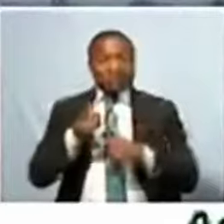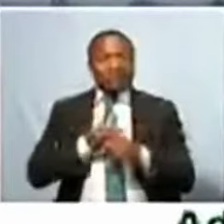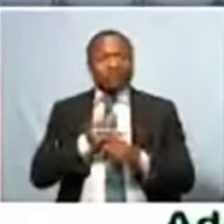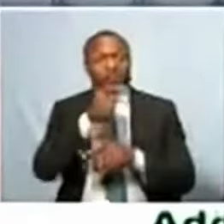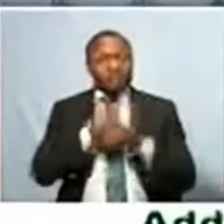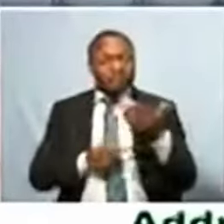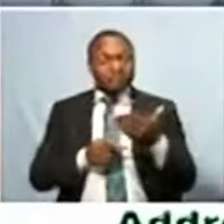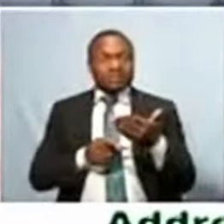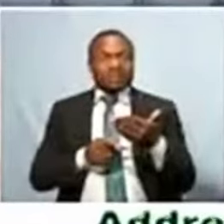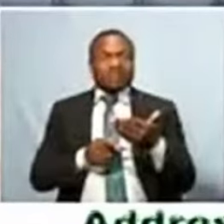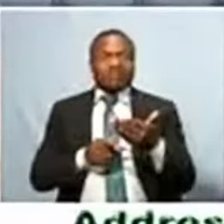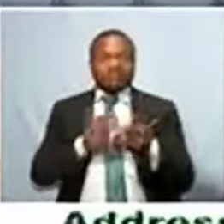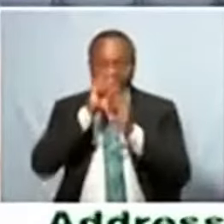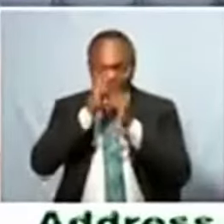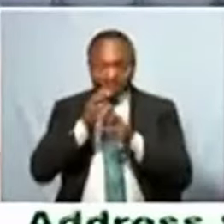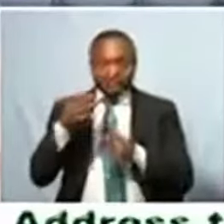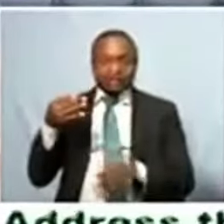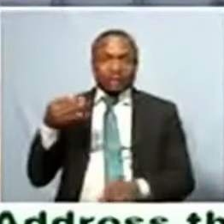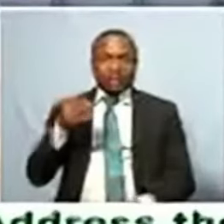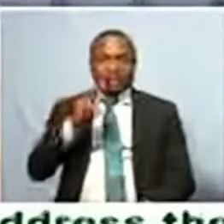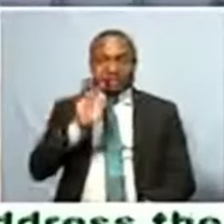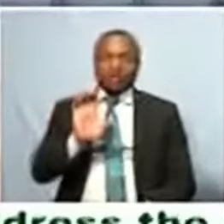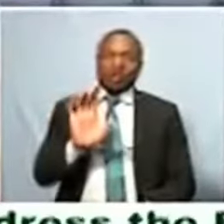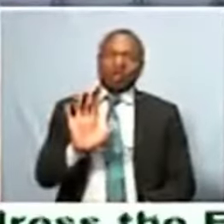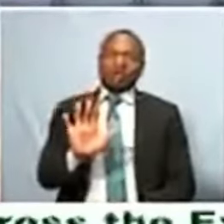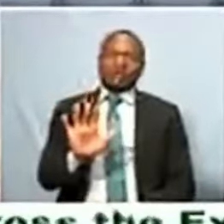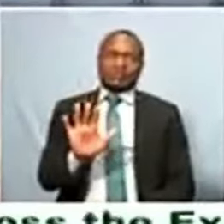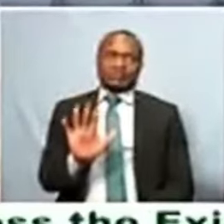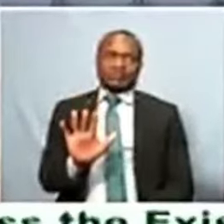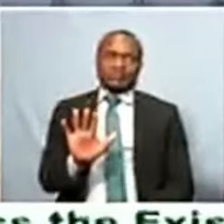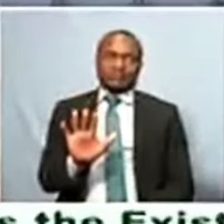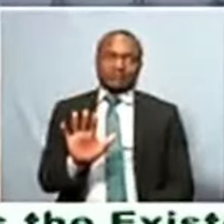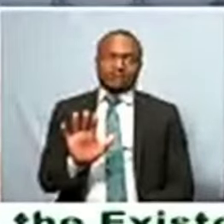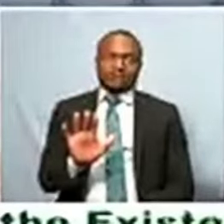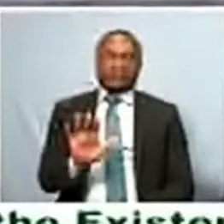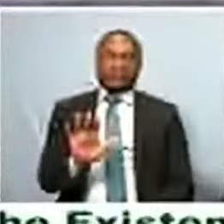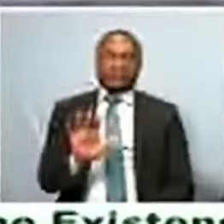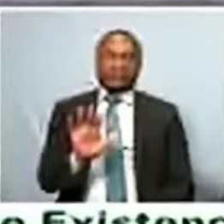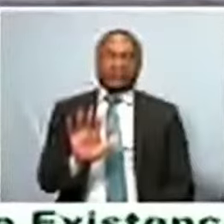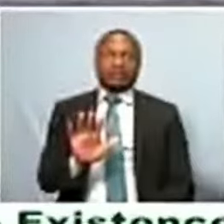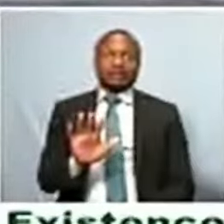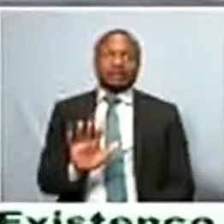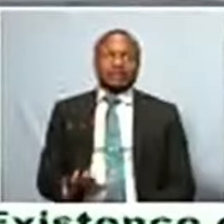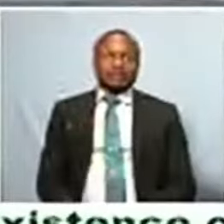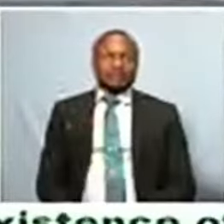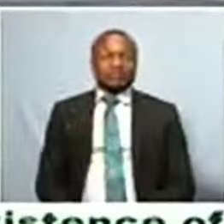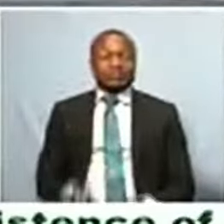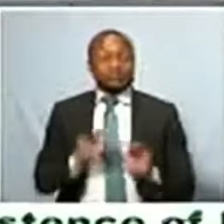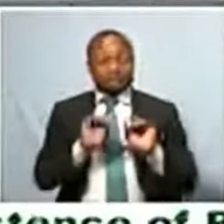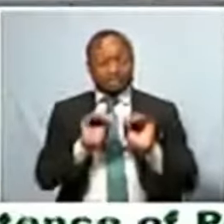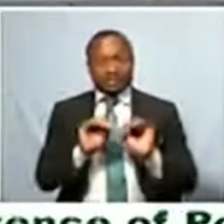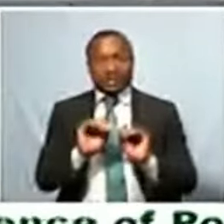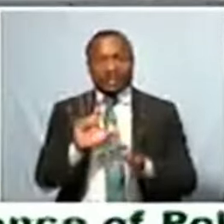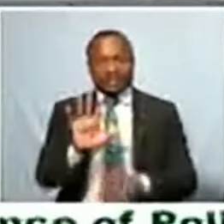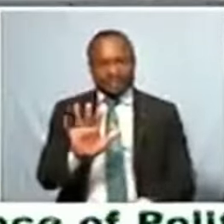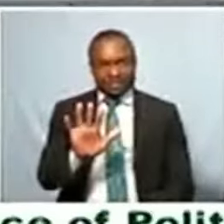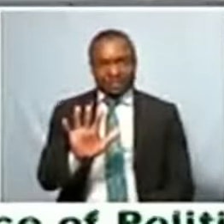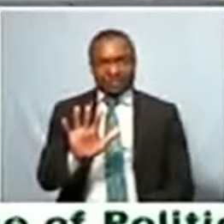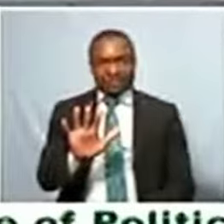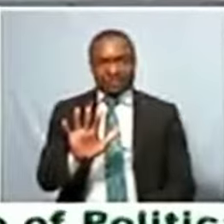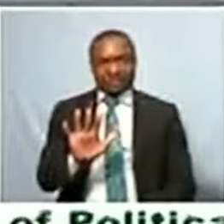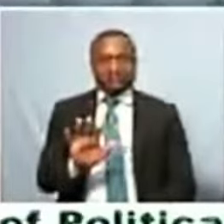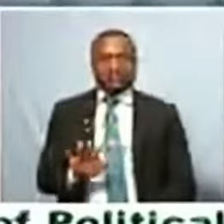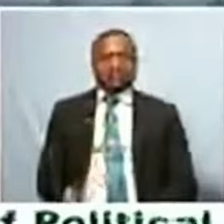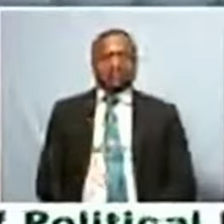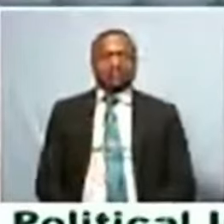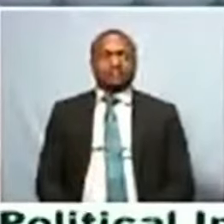you, Honorable Fube. You are the one who has brought the motion, and I'm going to school you. So that in the future, you don't bring